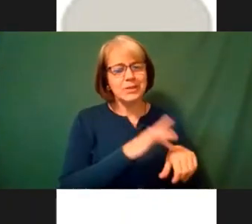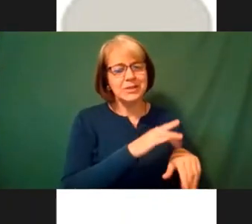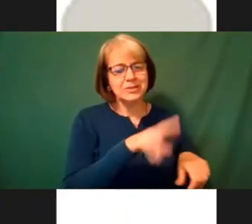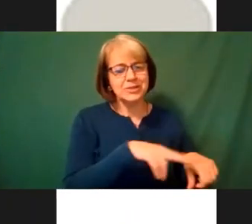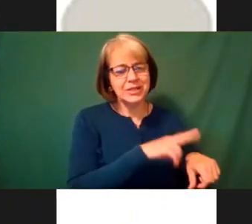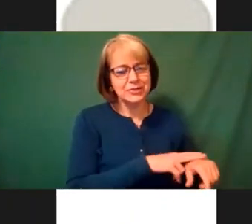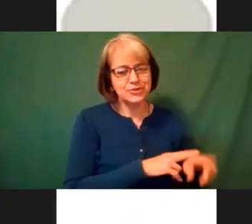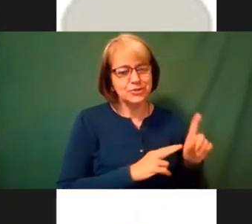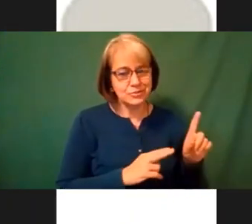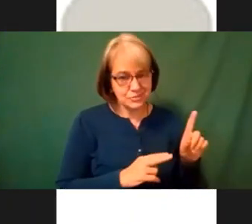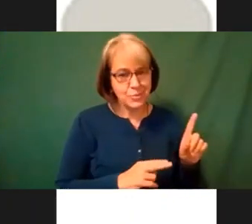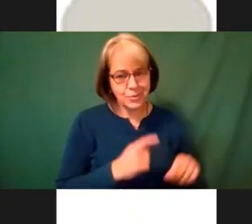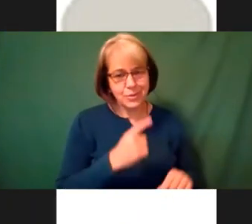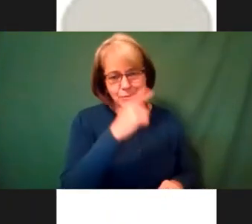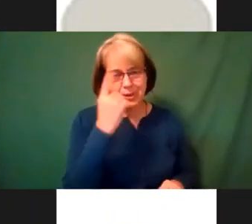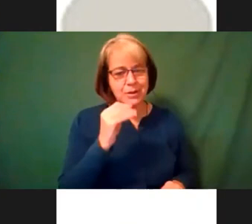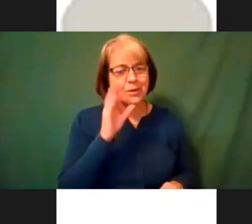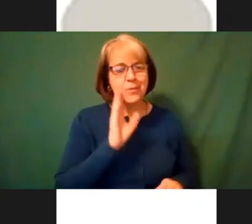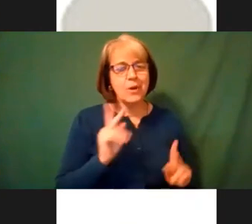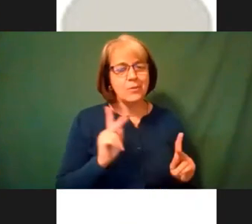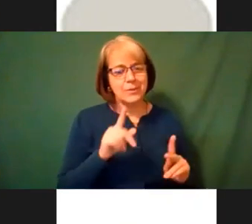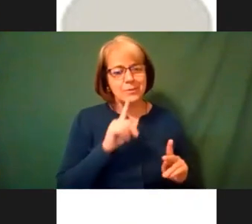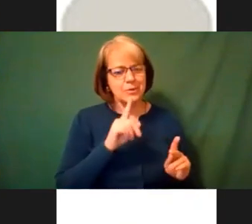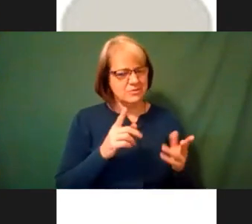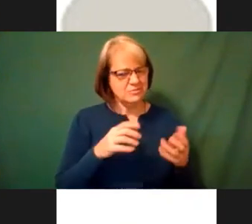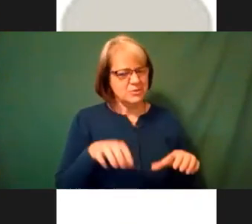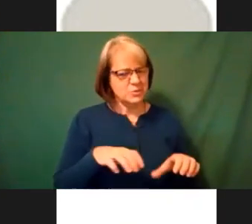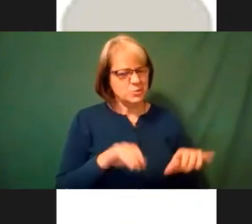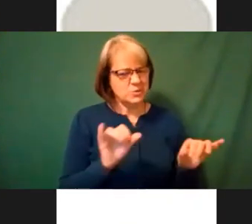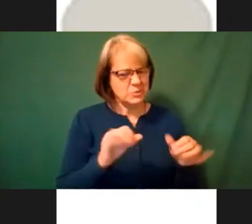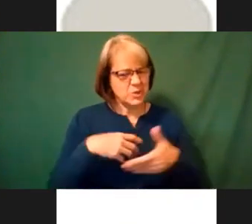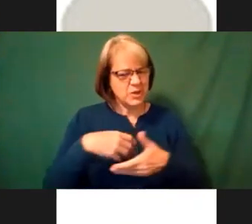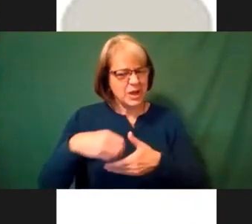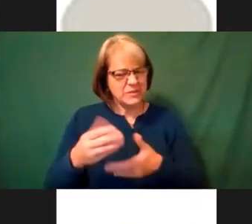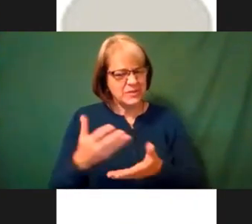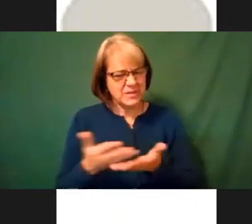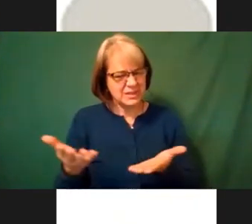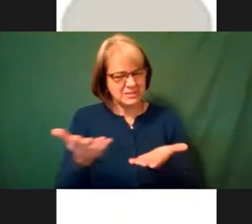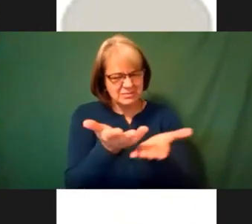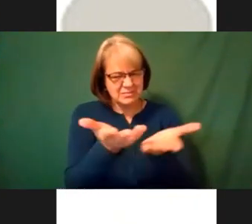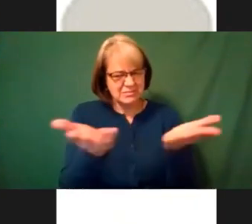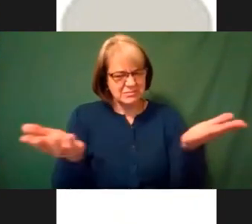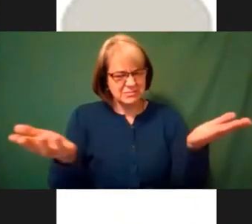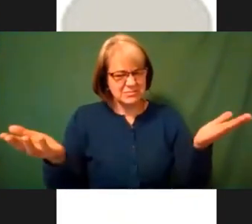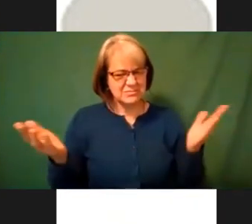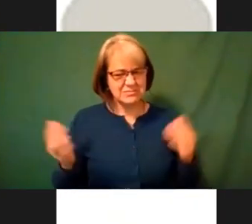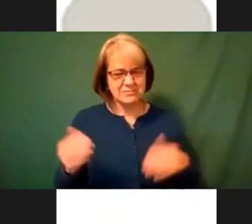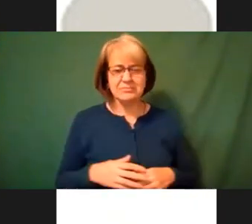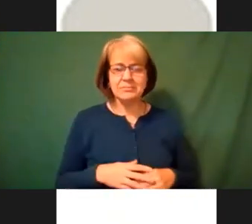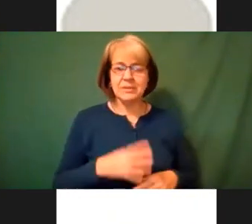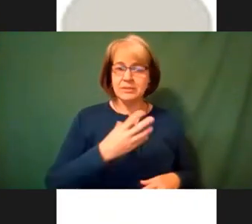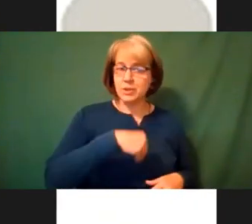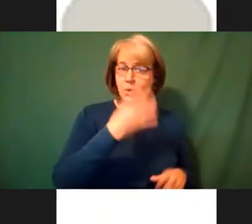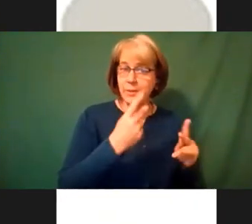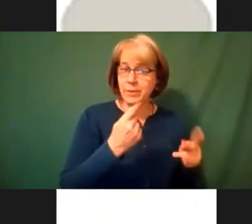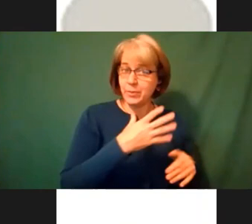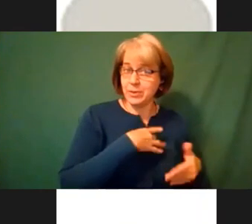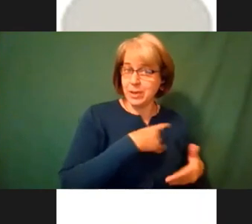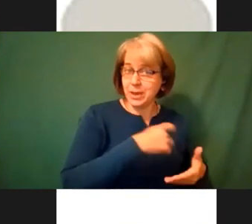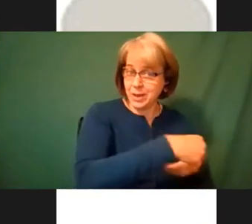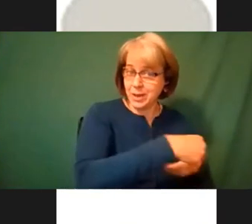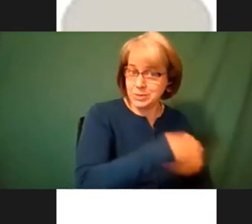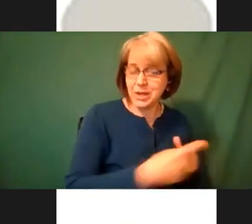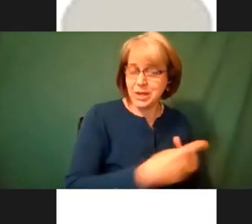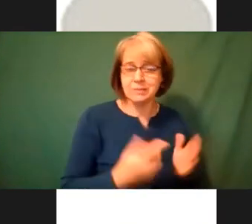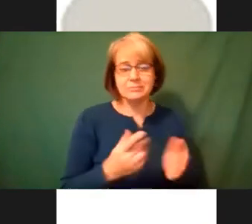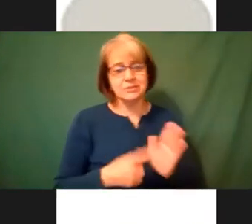brown people do the same things as everybody else. You have some Black people who don't like to do things. You have some white people who don't like to do things and some brown people who don't like to do